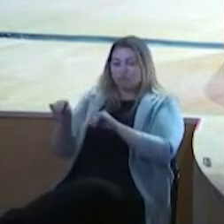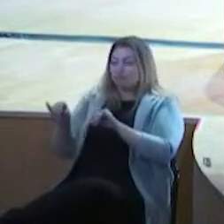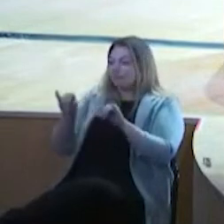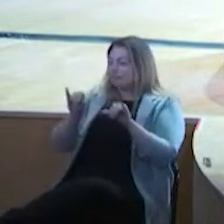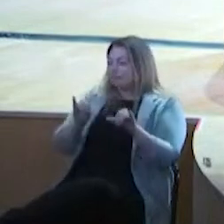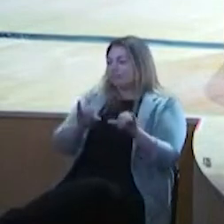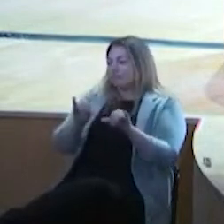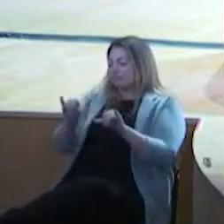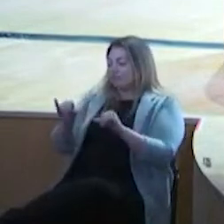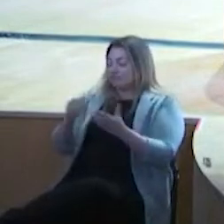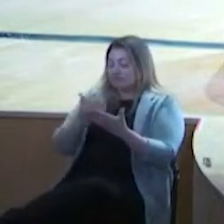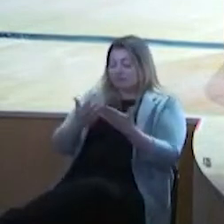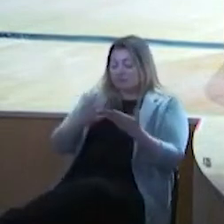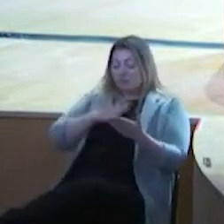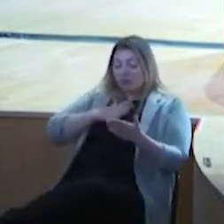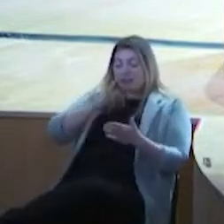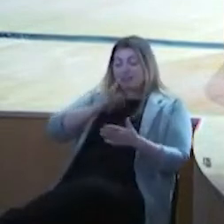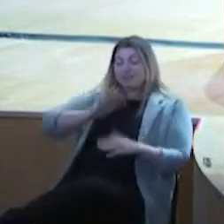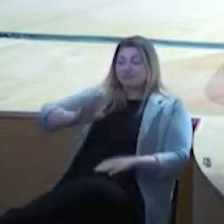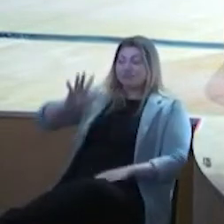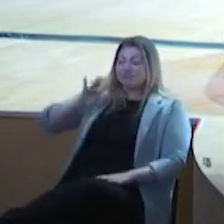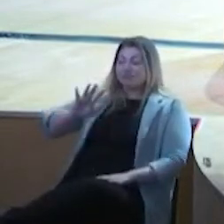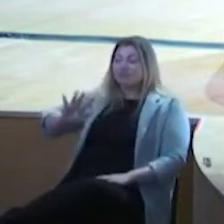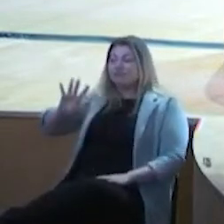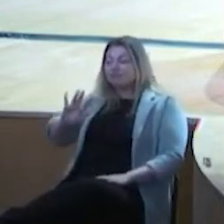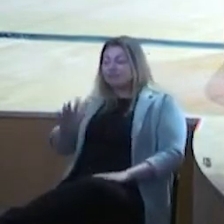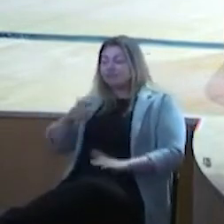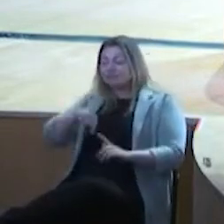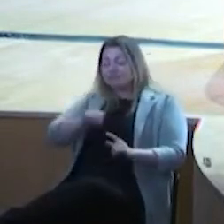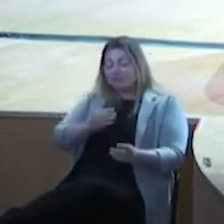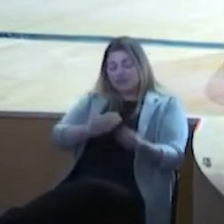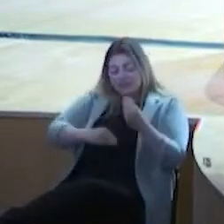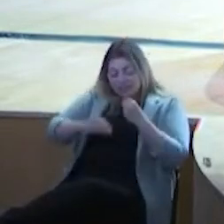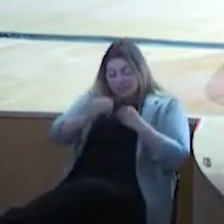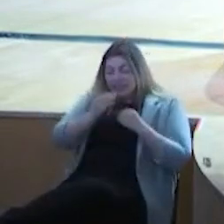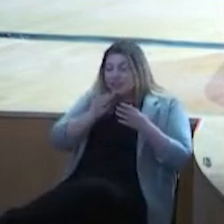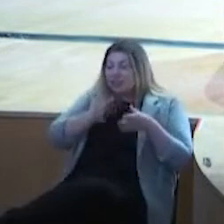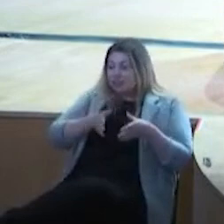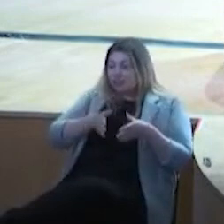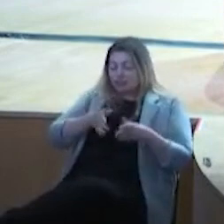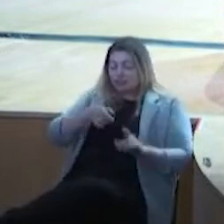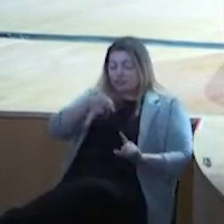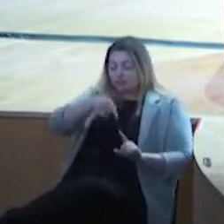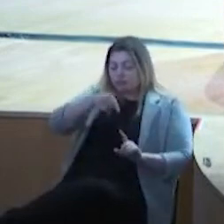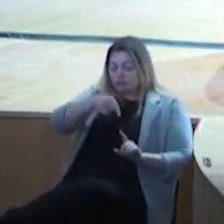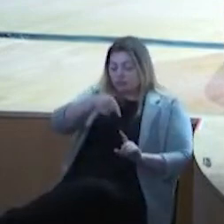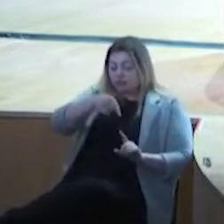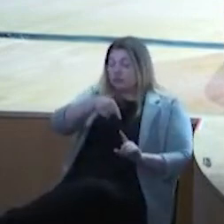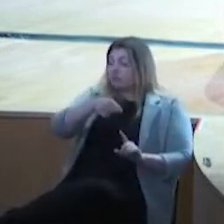ingredient that my ancestors ate, that I'm hoping to be able to cultivate so that